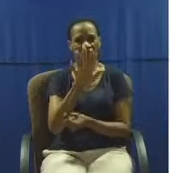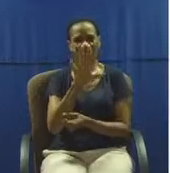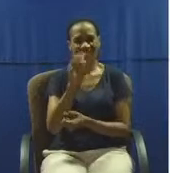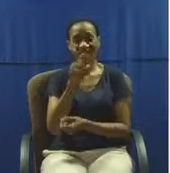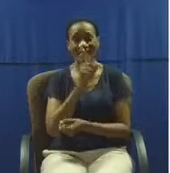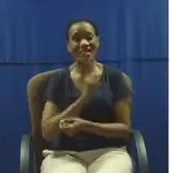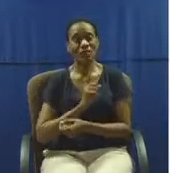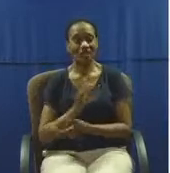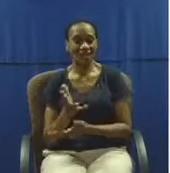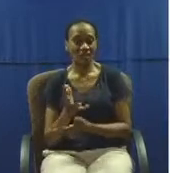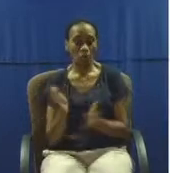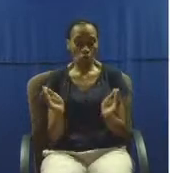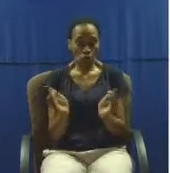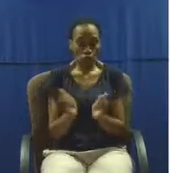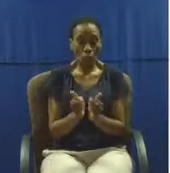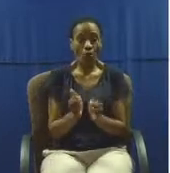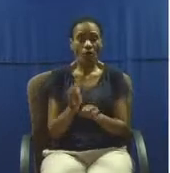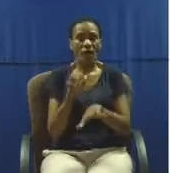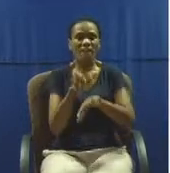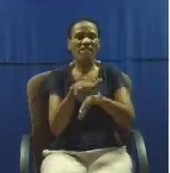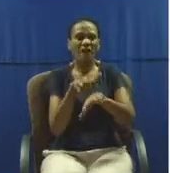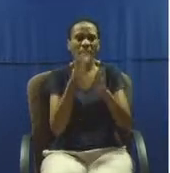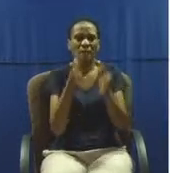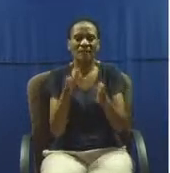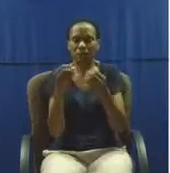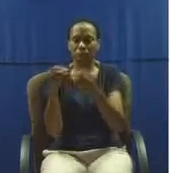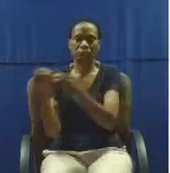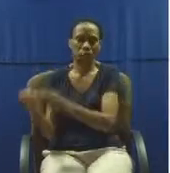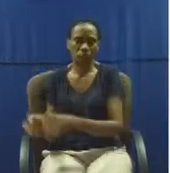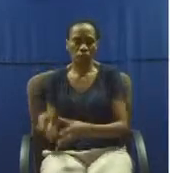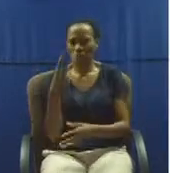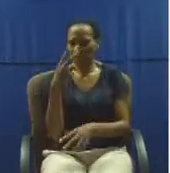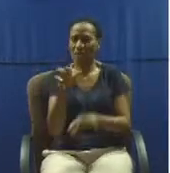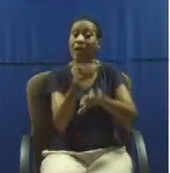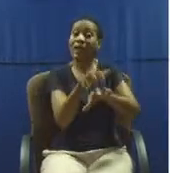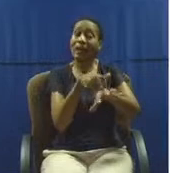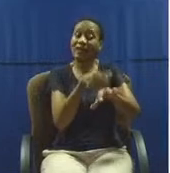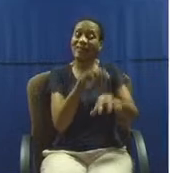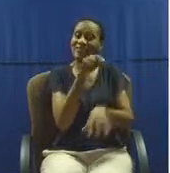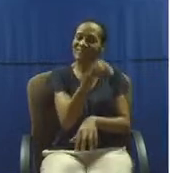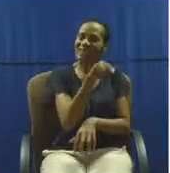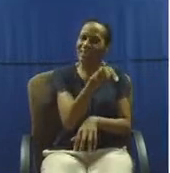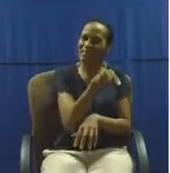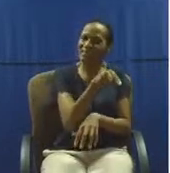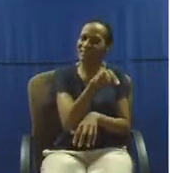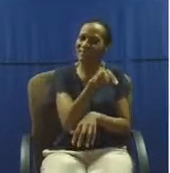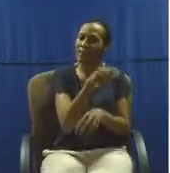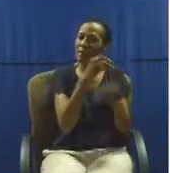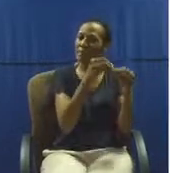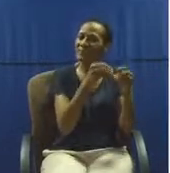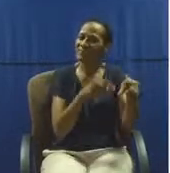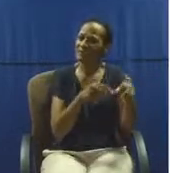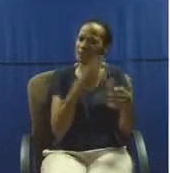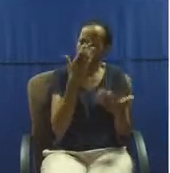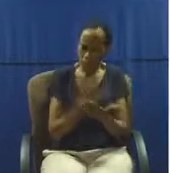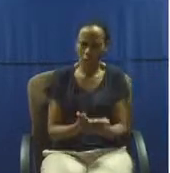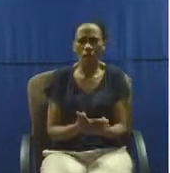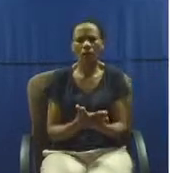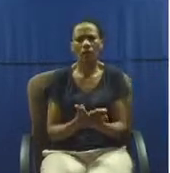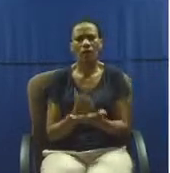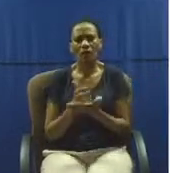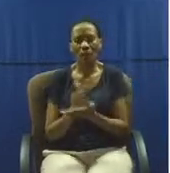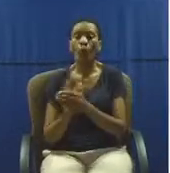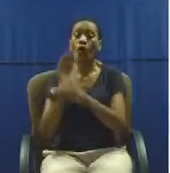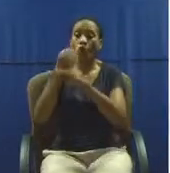250,000 small-scale farmers, because we see agriculture as another sector that can create well over 1